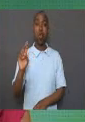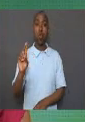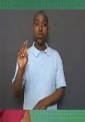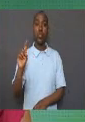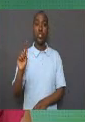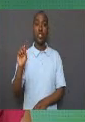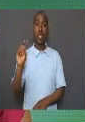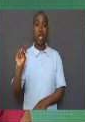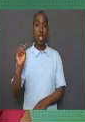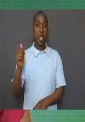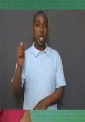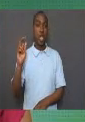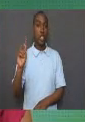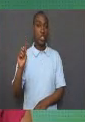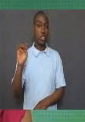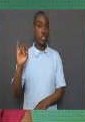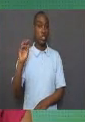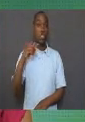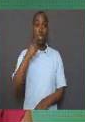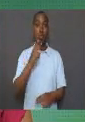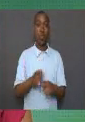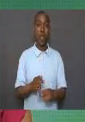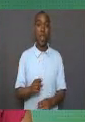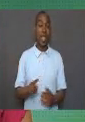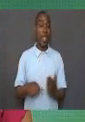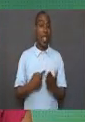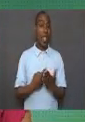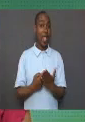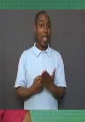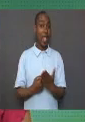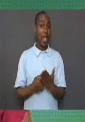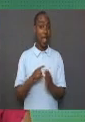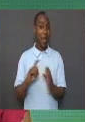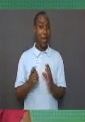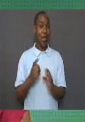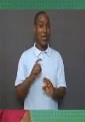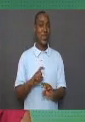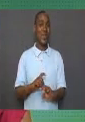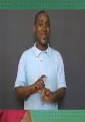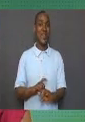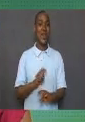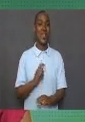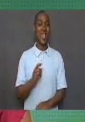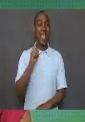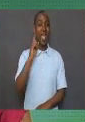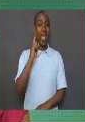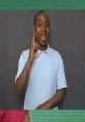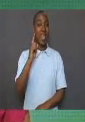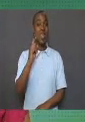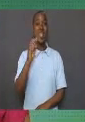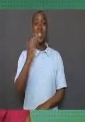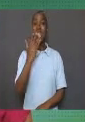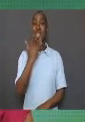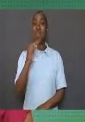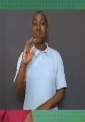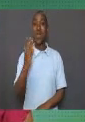Fortunately, it is not usually the case that only one type of blood